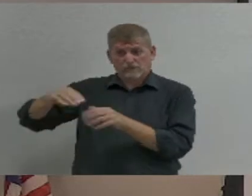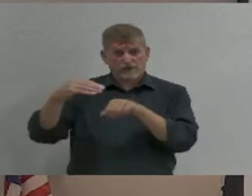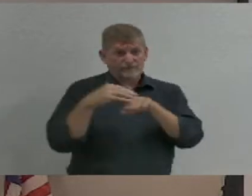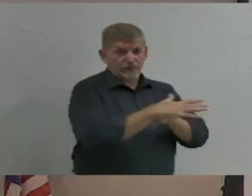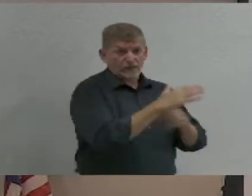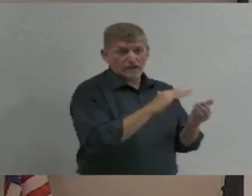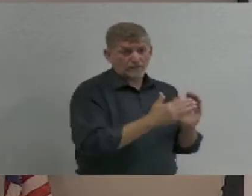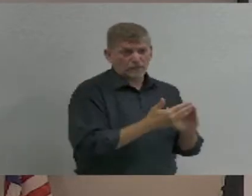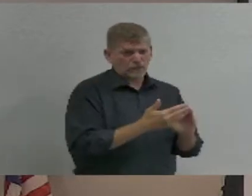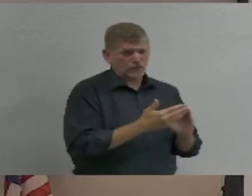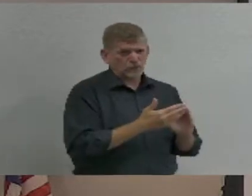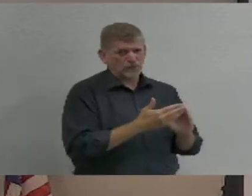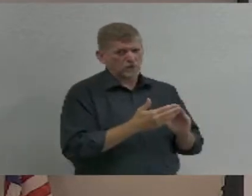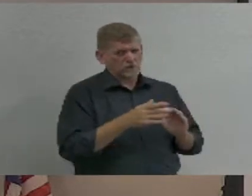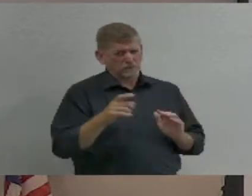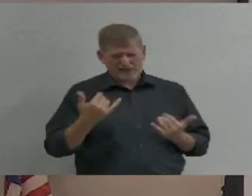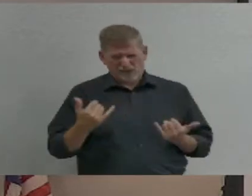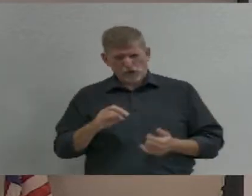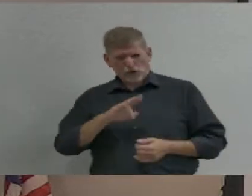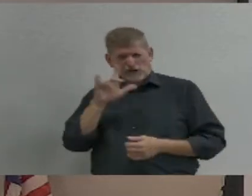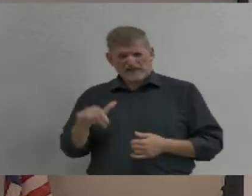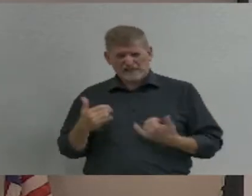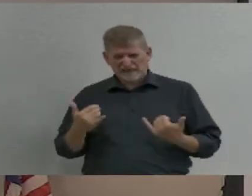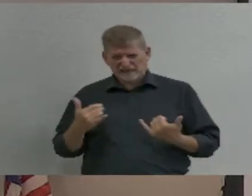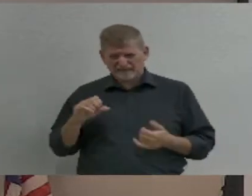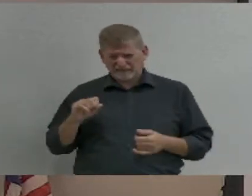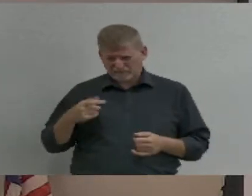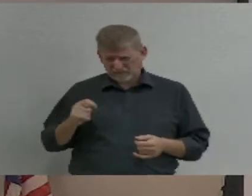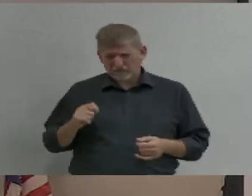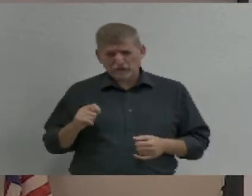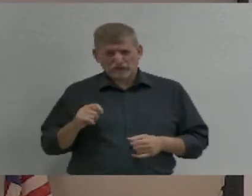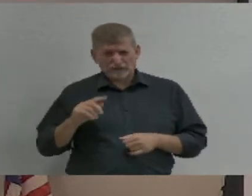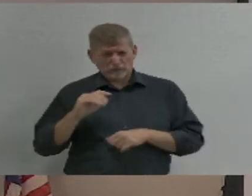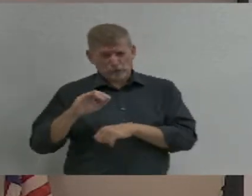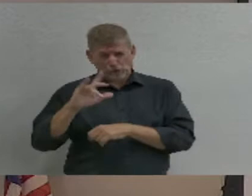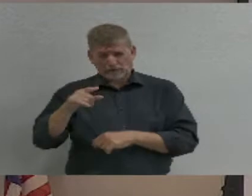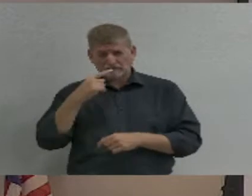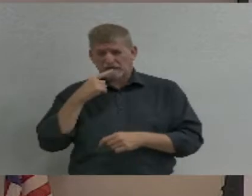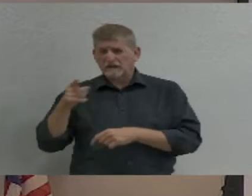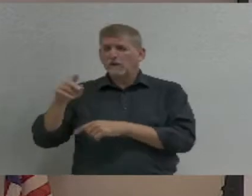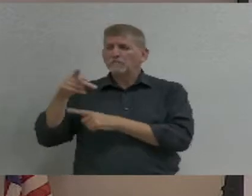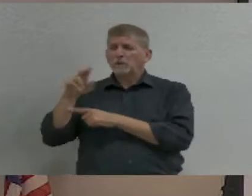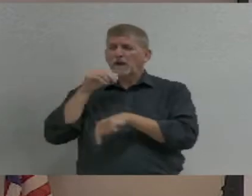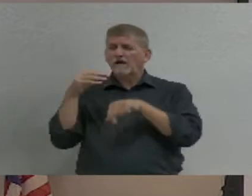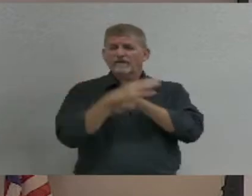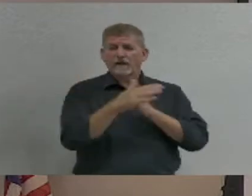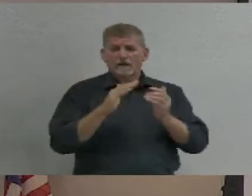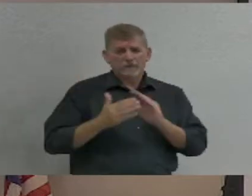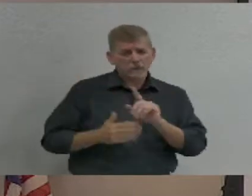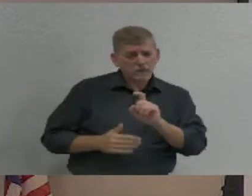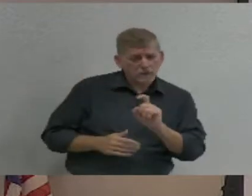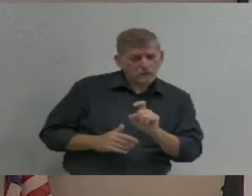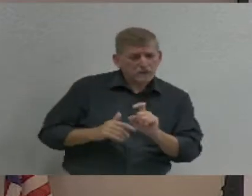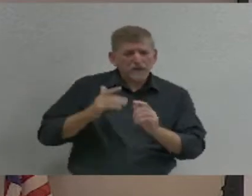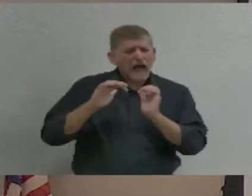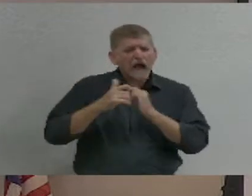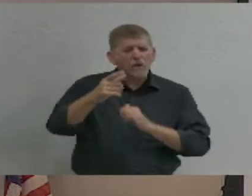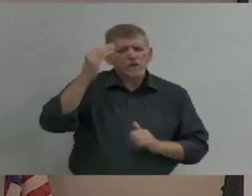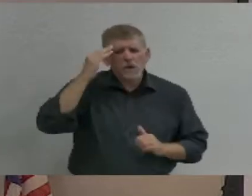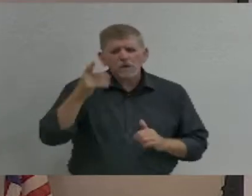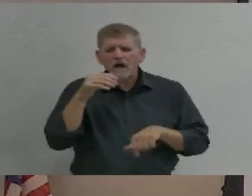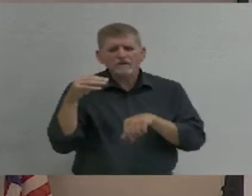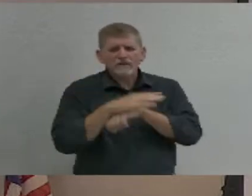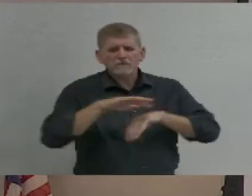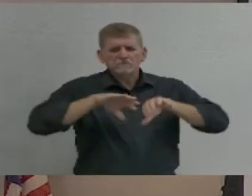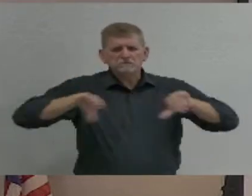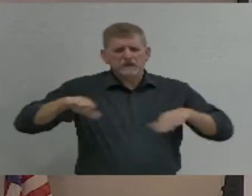I'm sorry, can you repeat the question? I got lost in the first part there. How would it ultimately help to create a default assumption right now